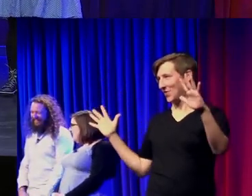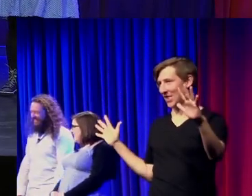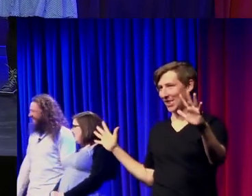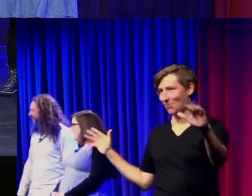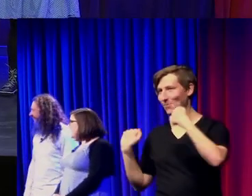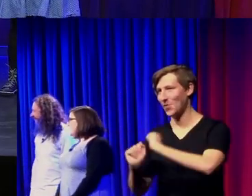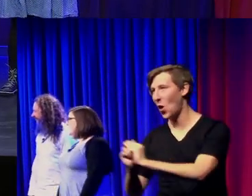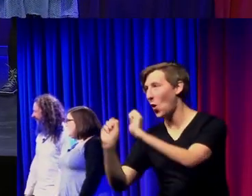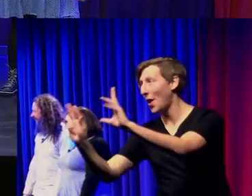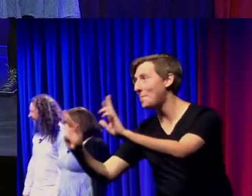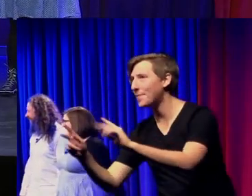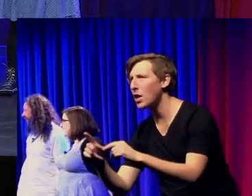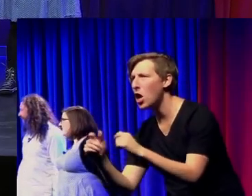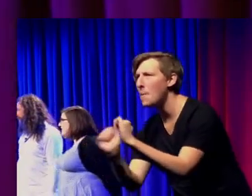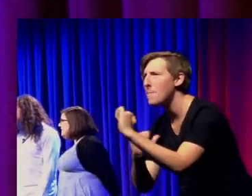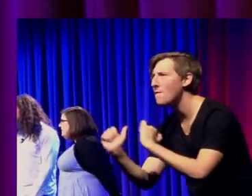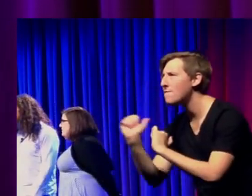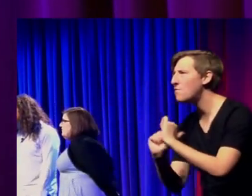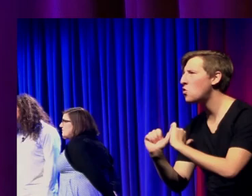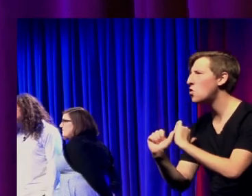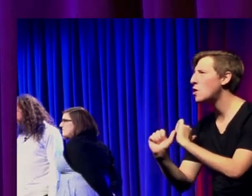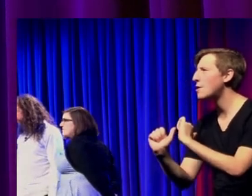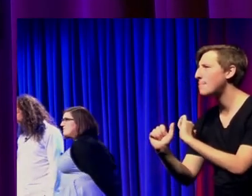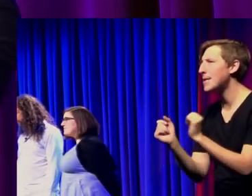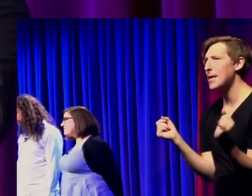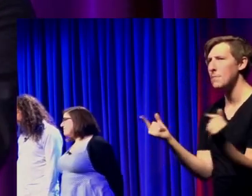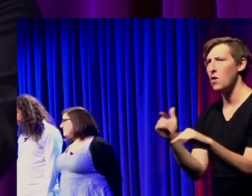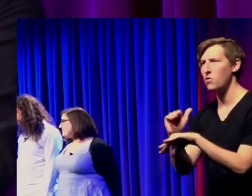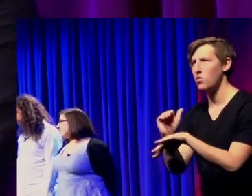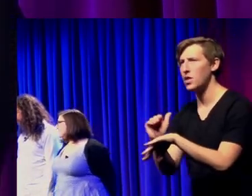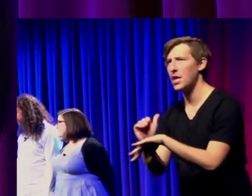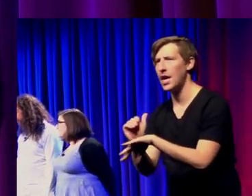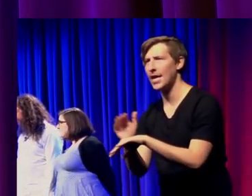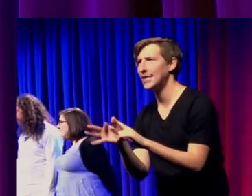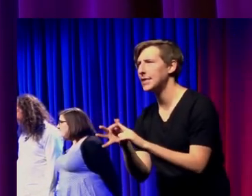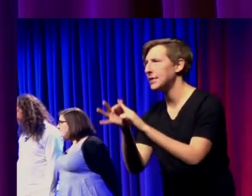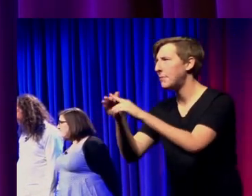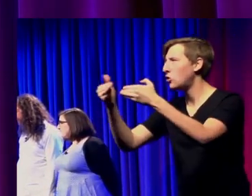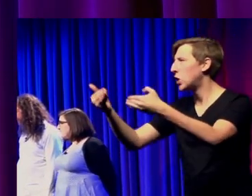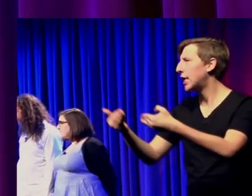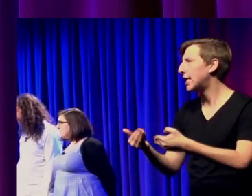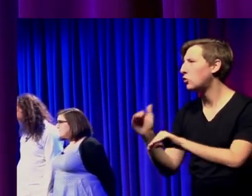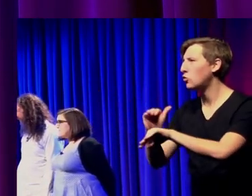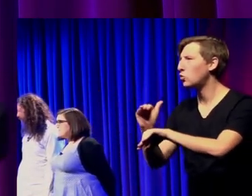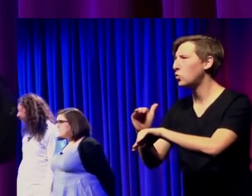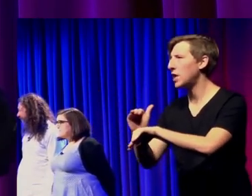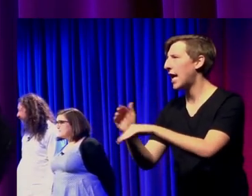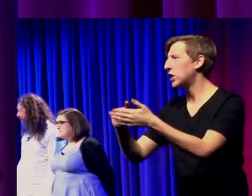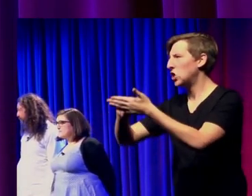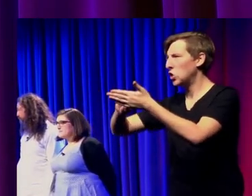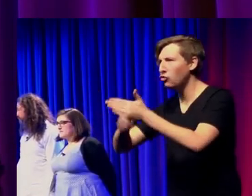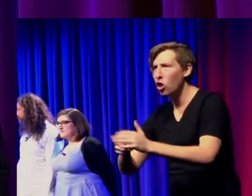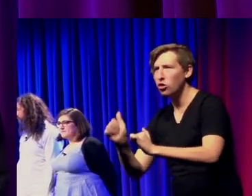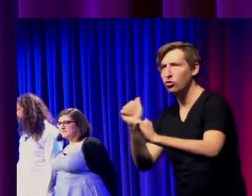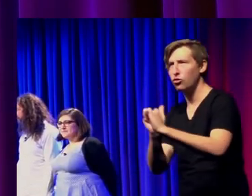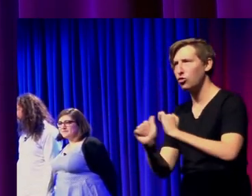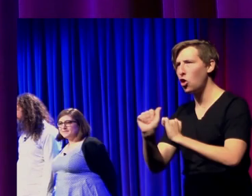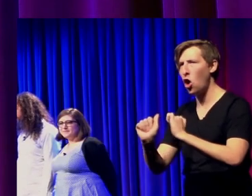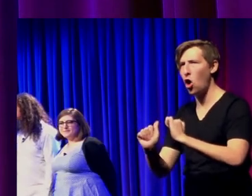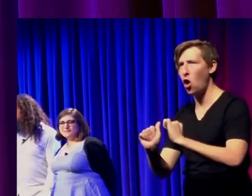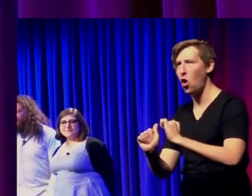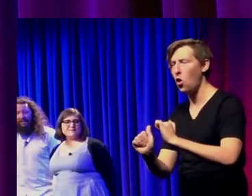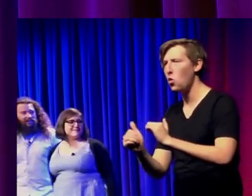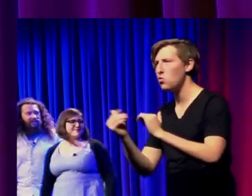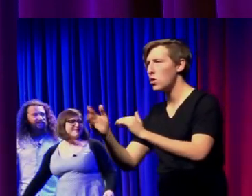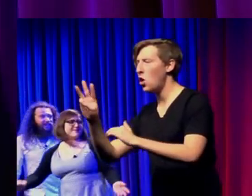we're back. And so we're gonna perform an Armando for you. So we have a very special guest from all the way from Atlanta, Georgia. She's the queen of Dad's Garage. Give it